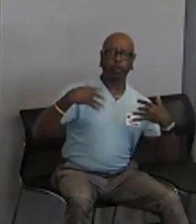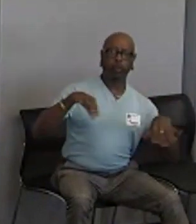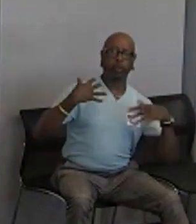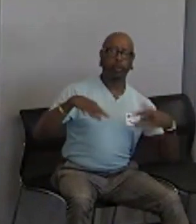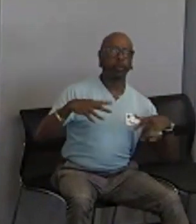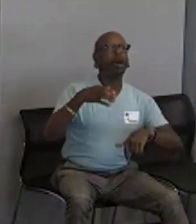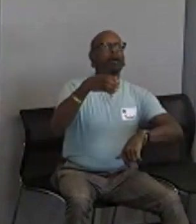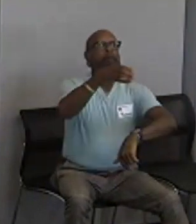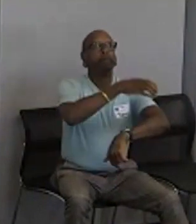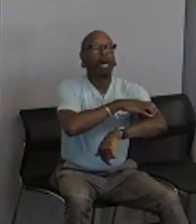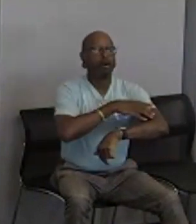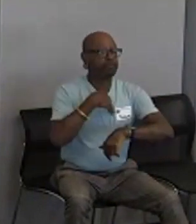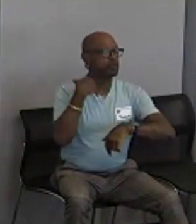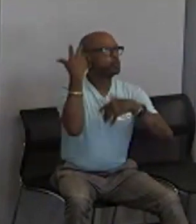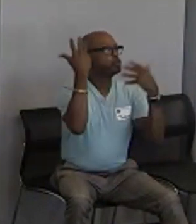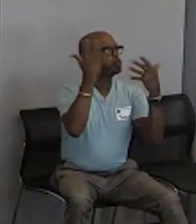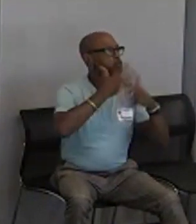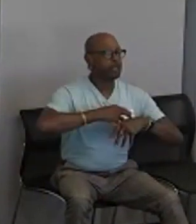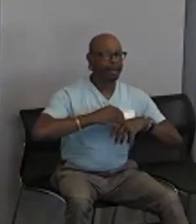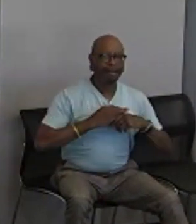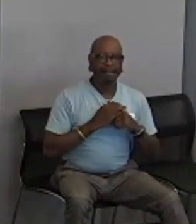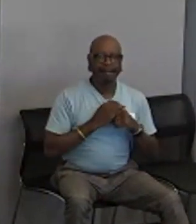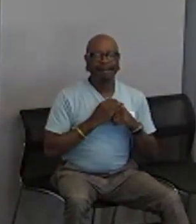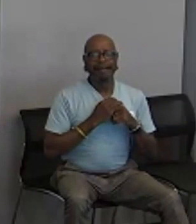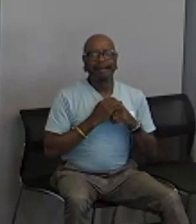and profound and is often